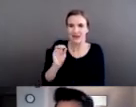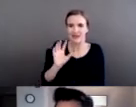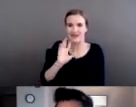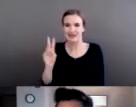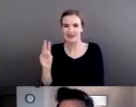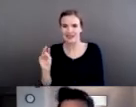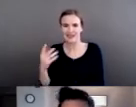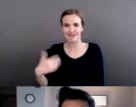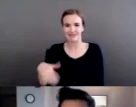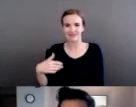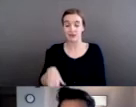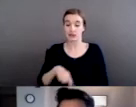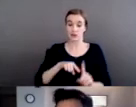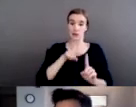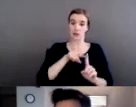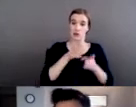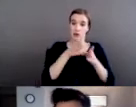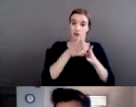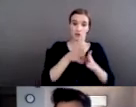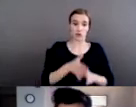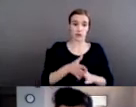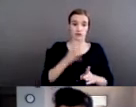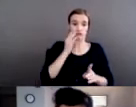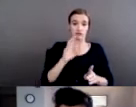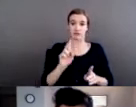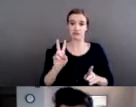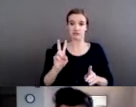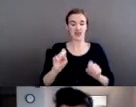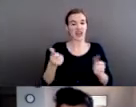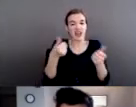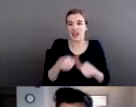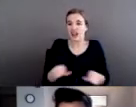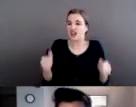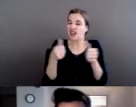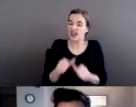anybody, and it can happen at any age throughout your life.